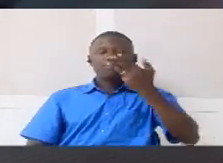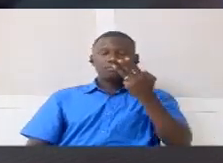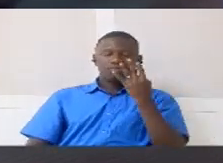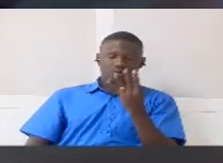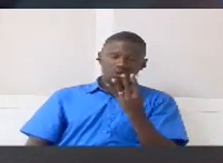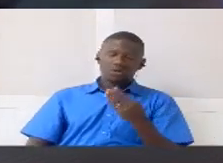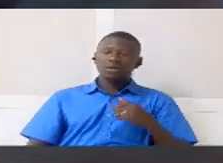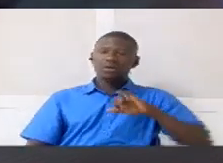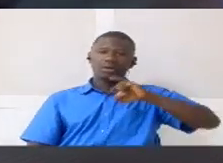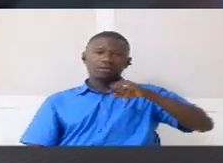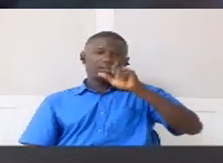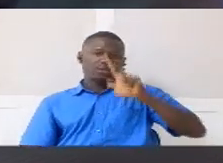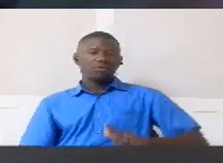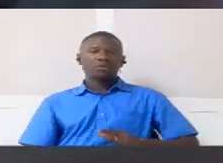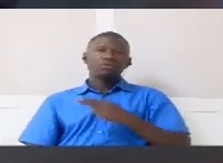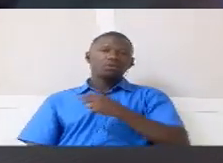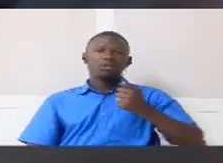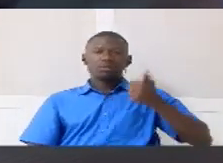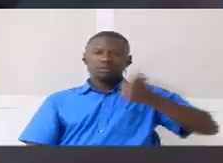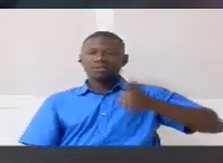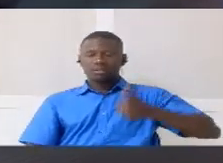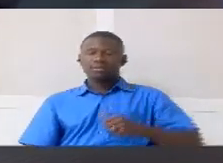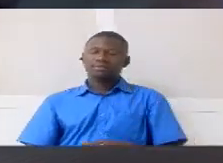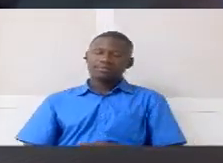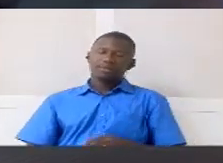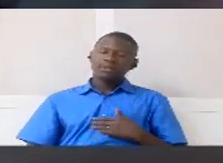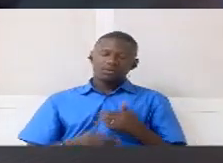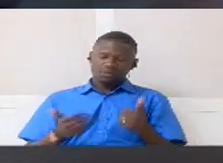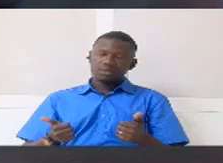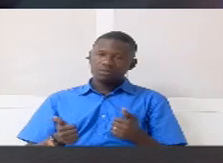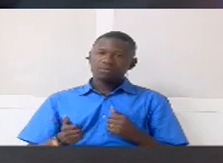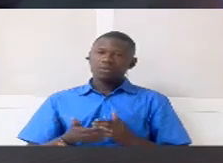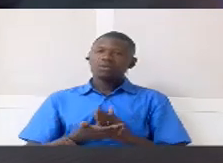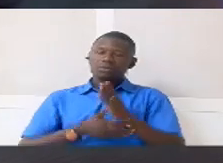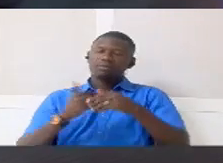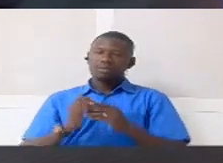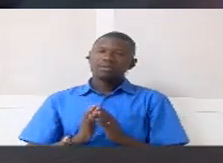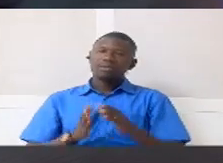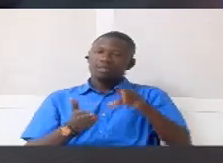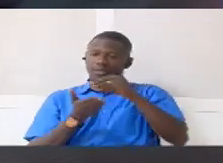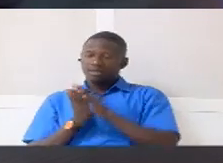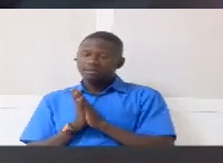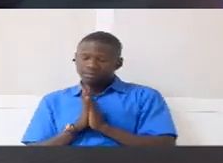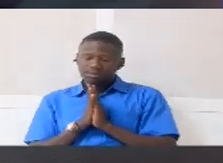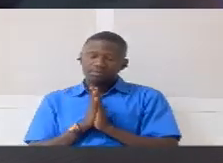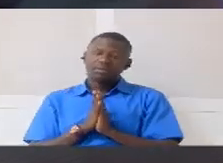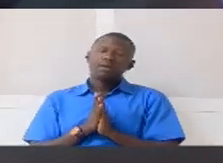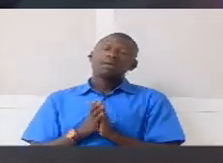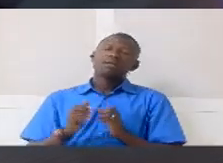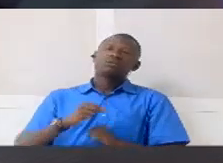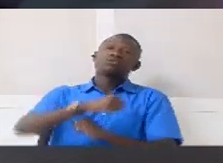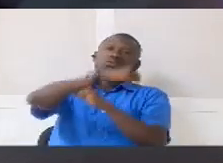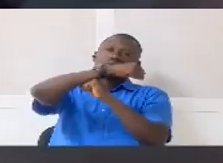2017. As usual, we begin this 14th session by seeking the continued blessings and the support of